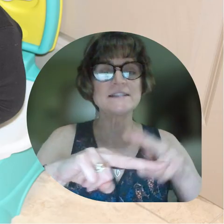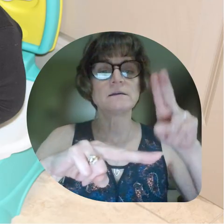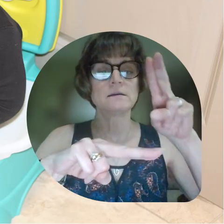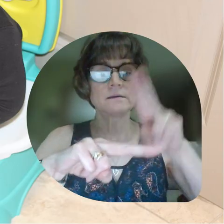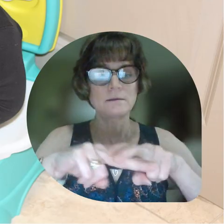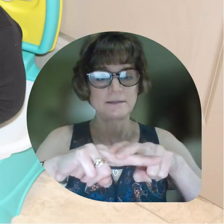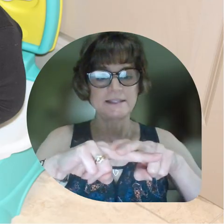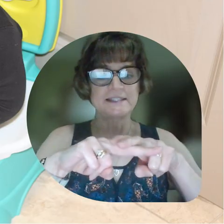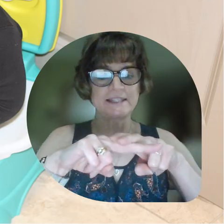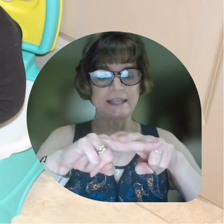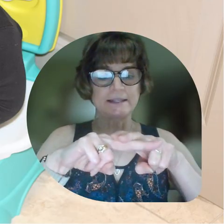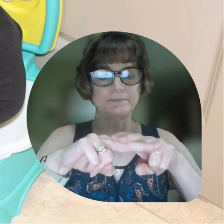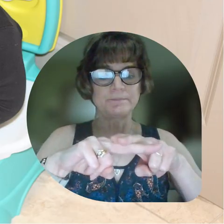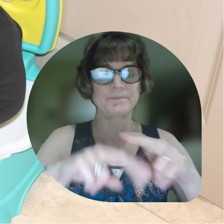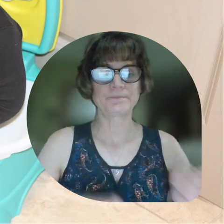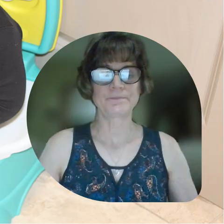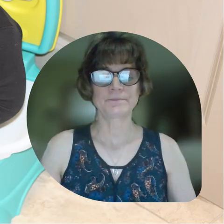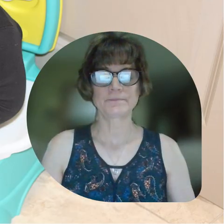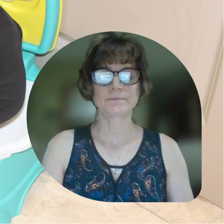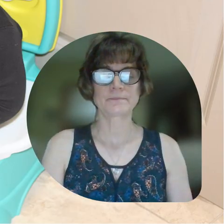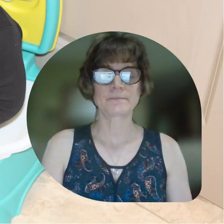once, sit.